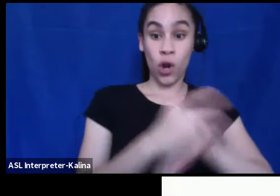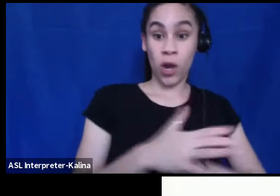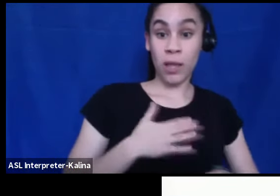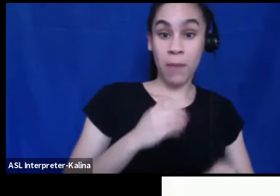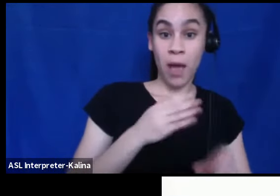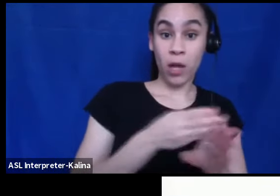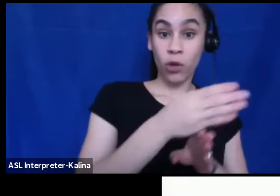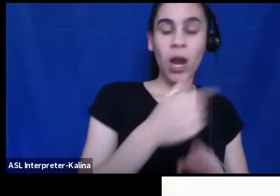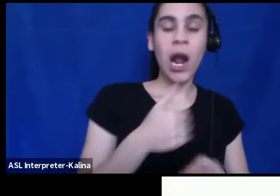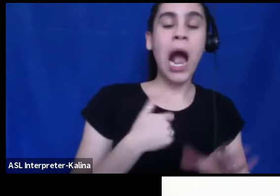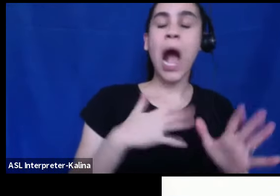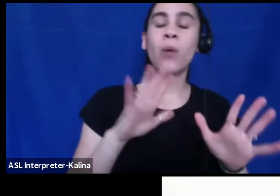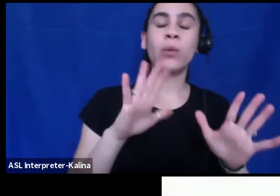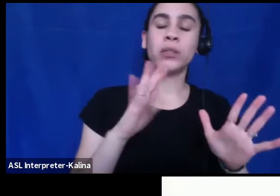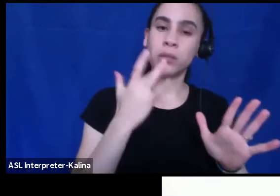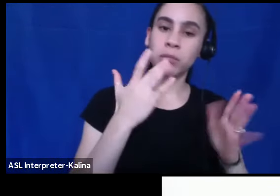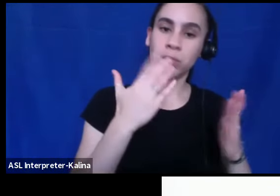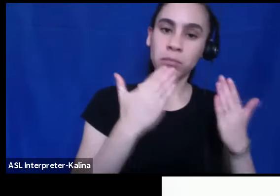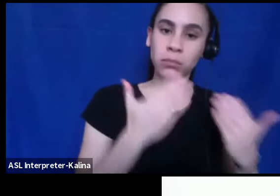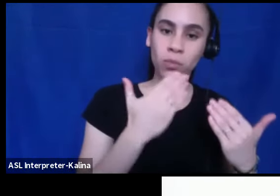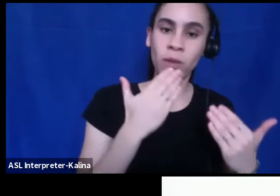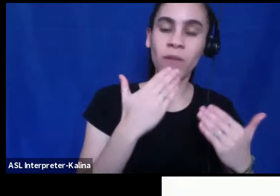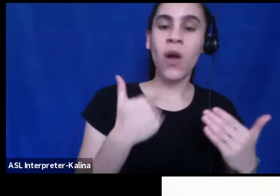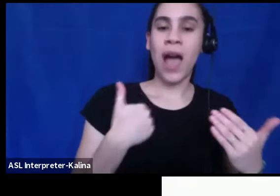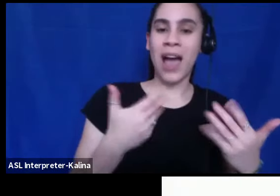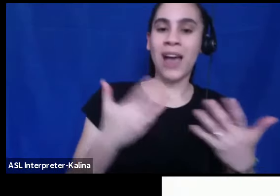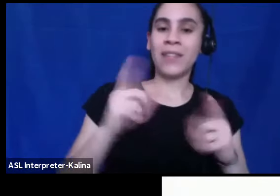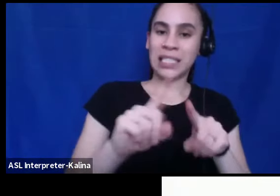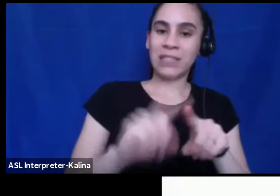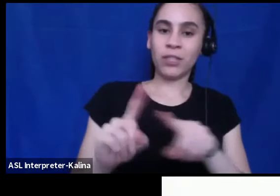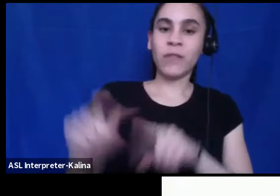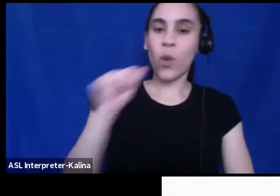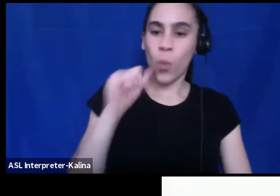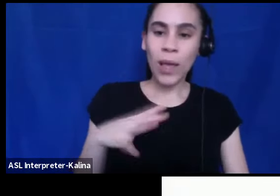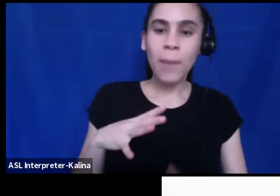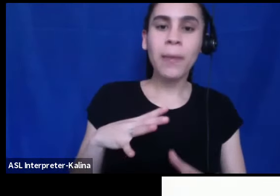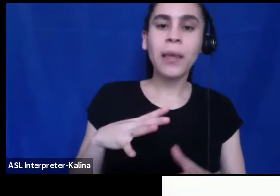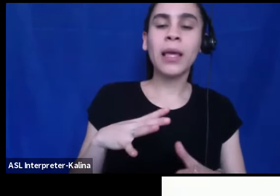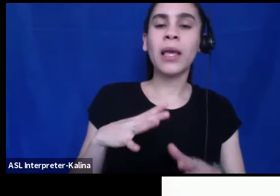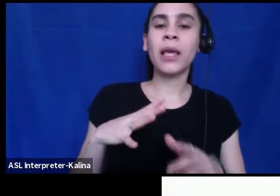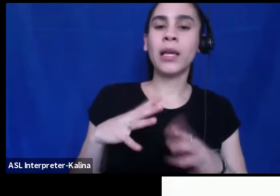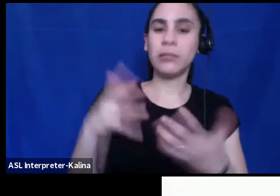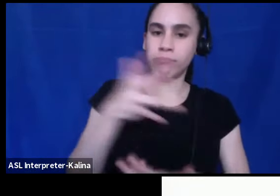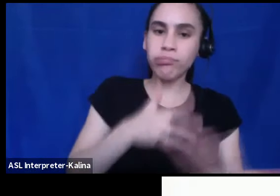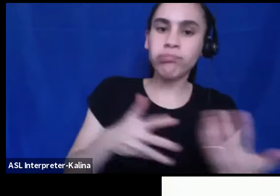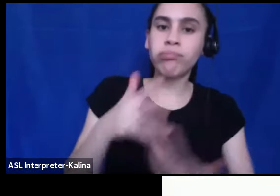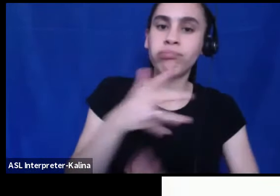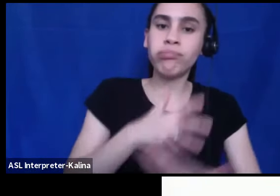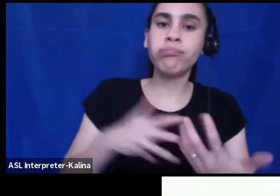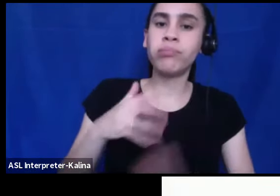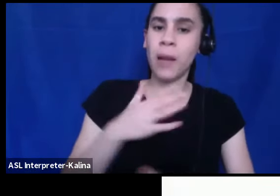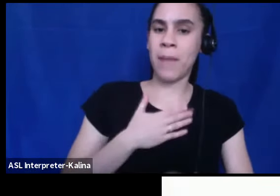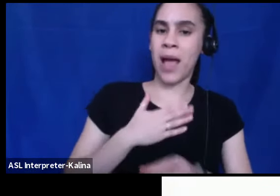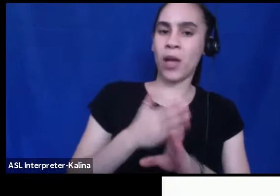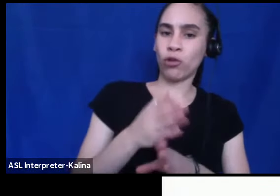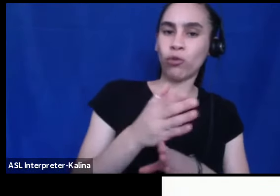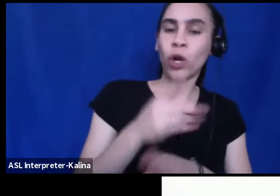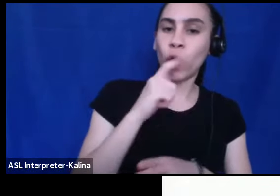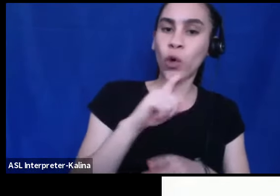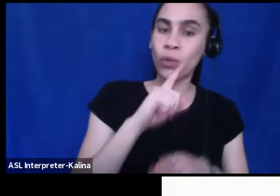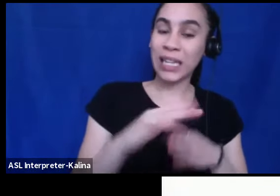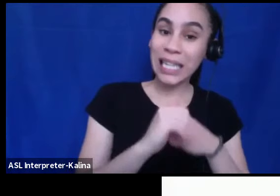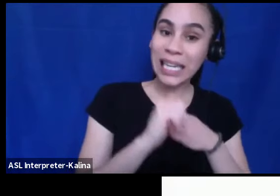with amazing women of all different walks of life in their career who really guided